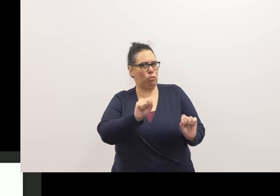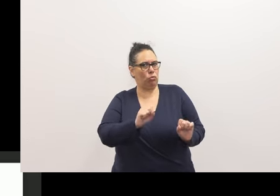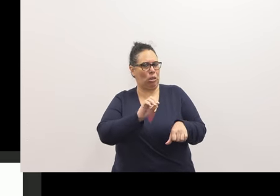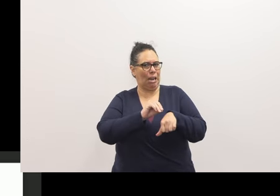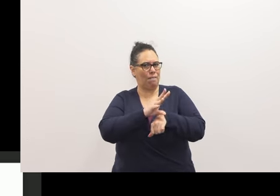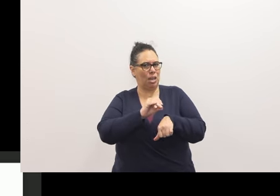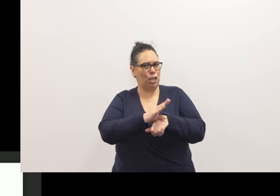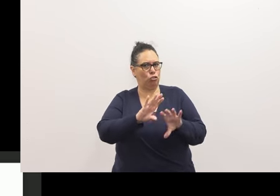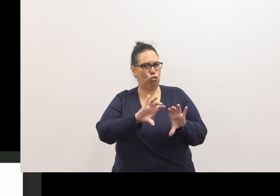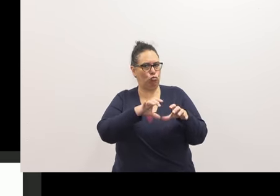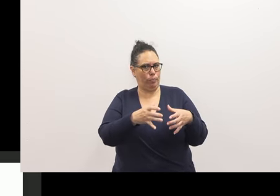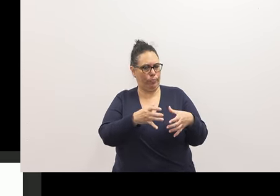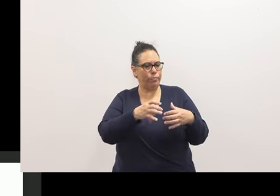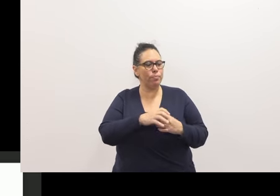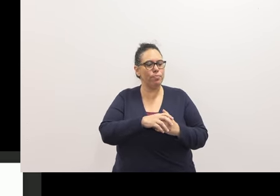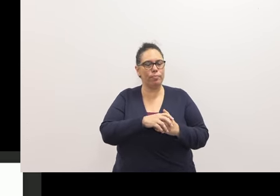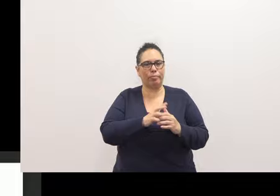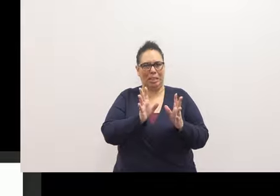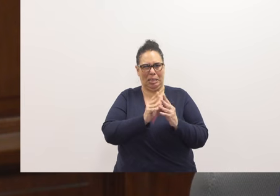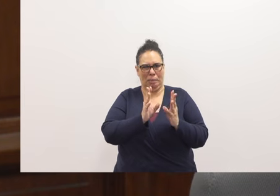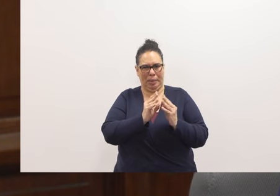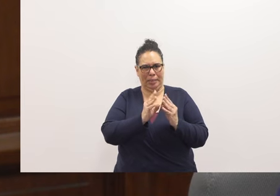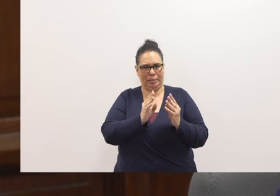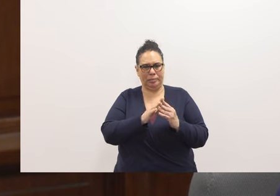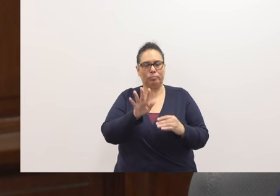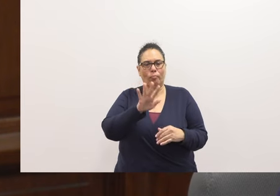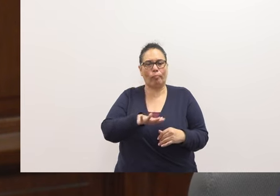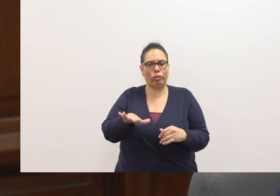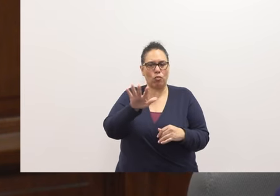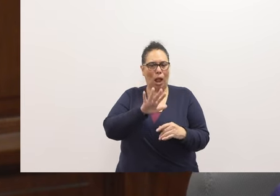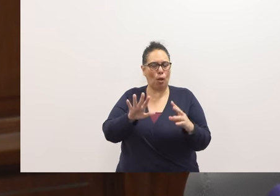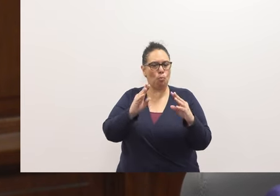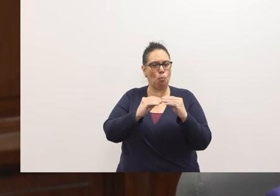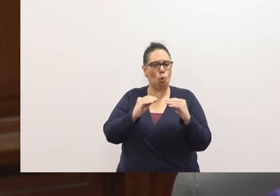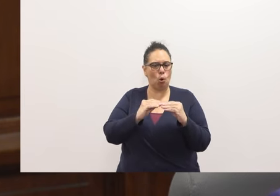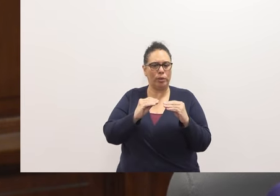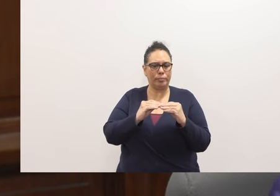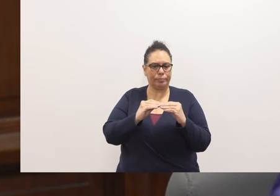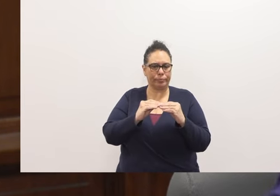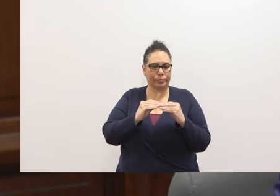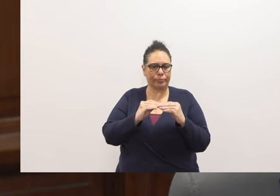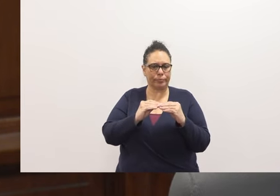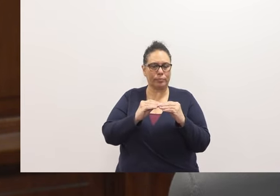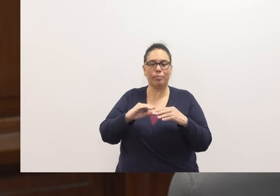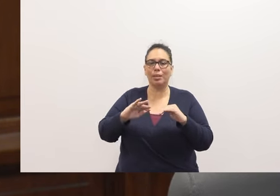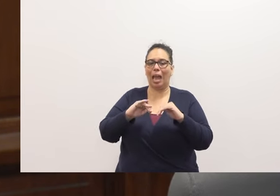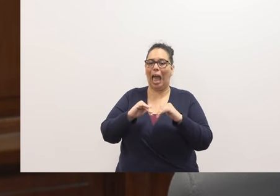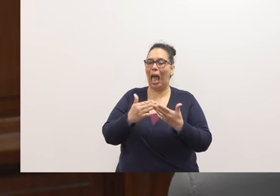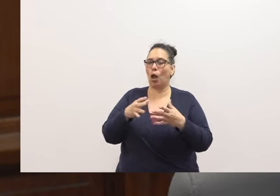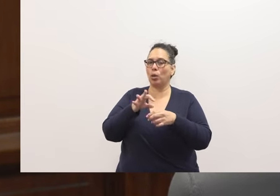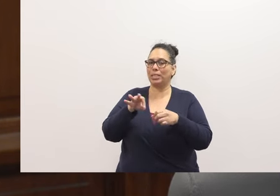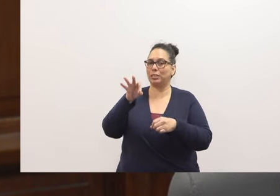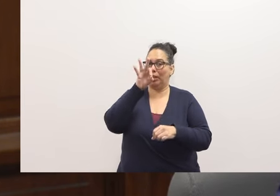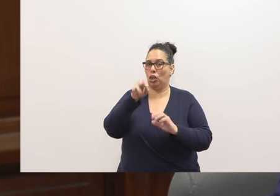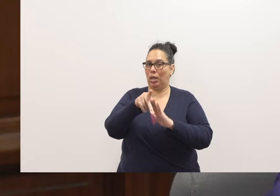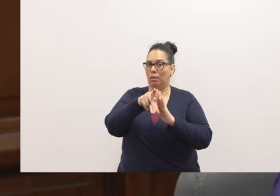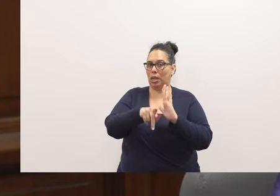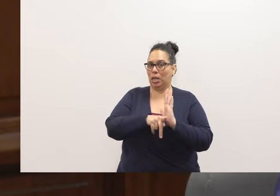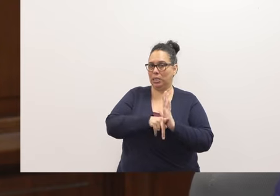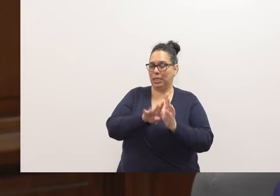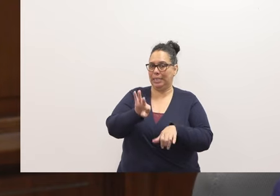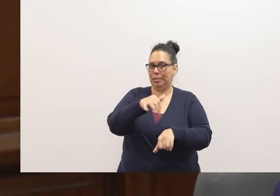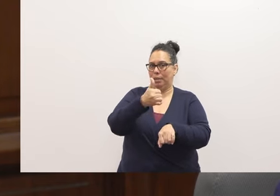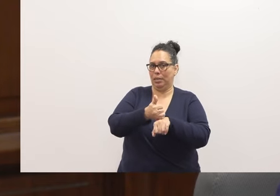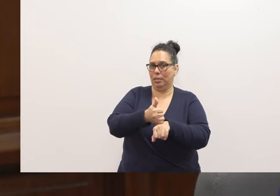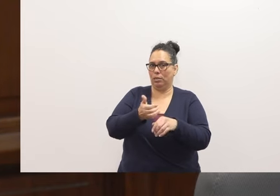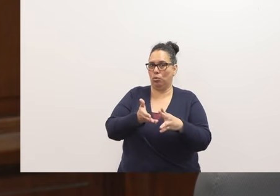advisory group meetings, and it's around more how the spirit of the policy gets implemented